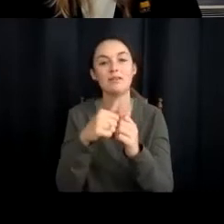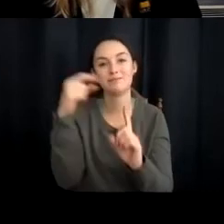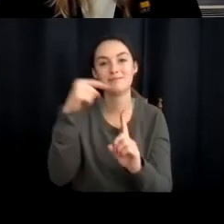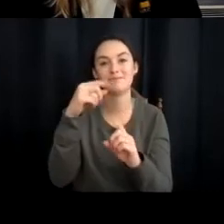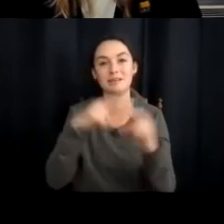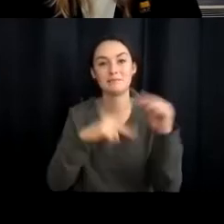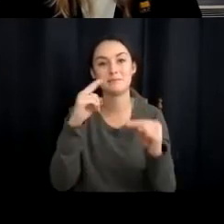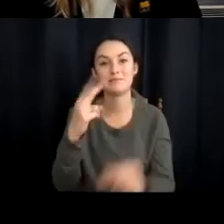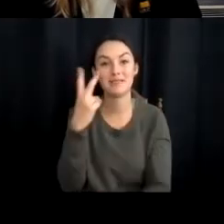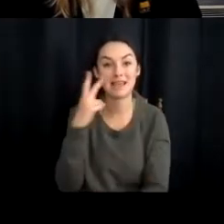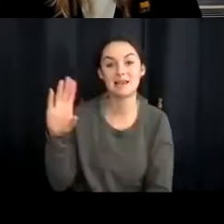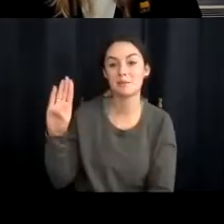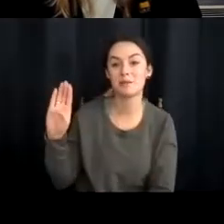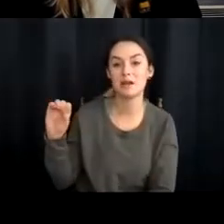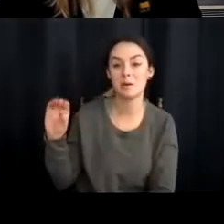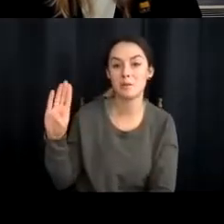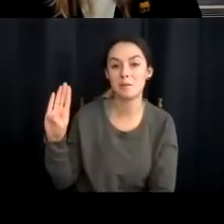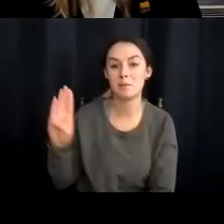I see Bob's got a hand.